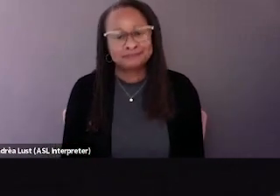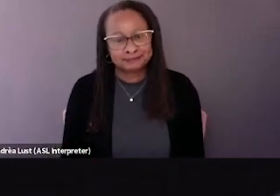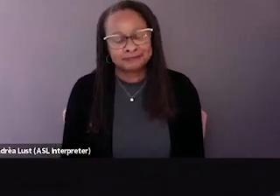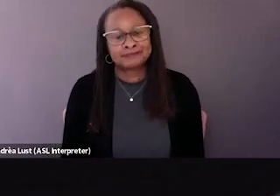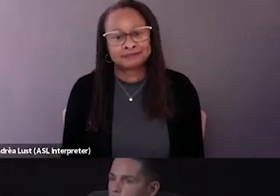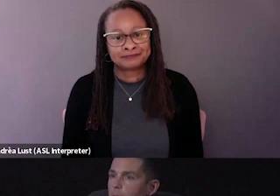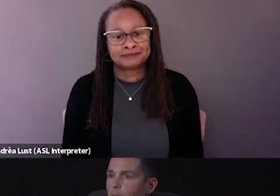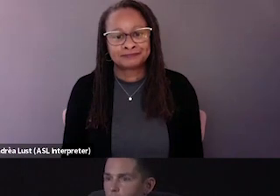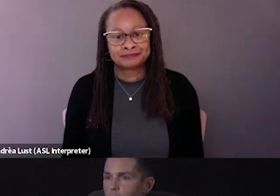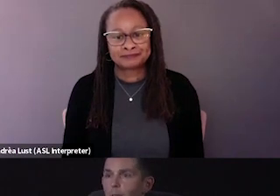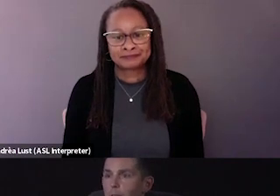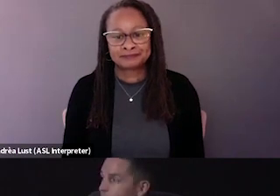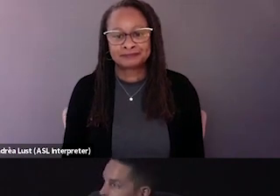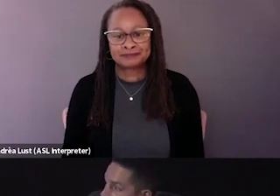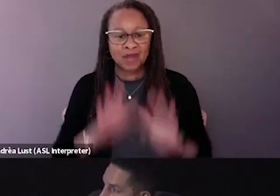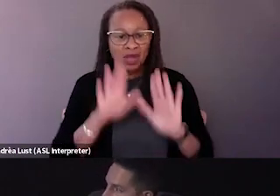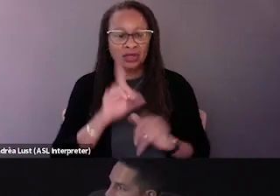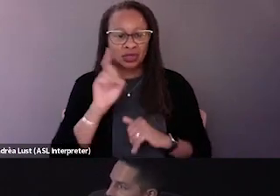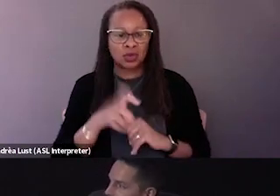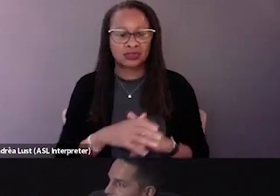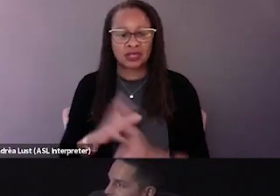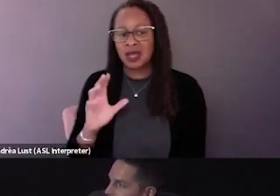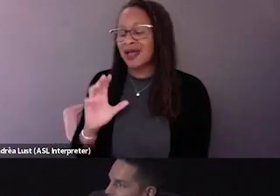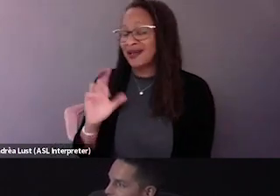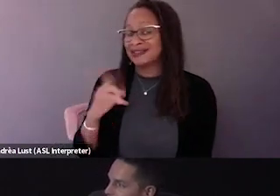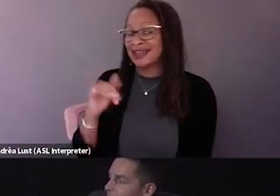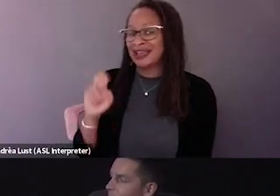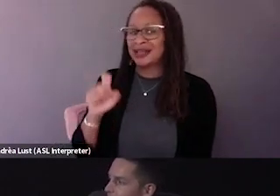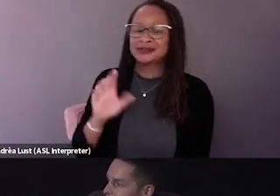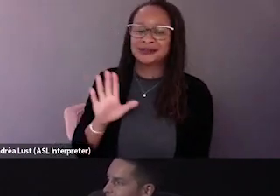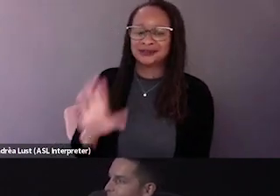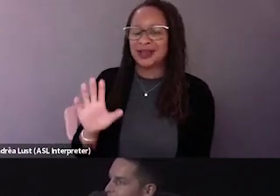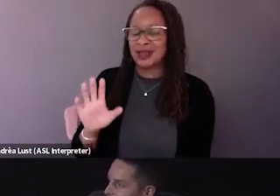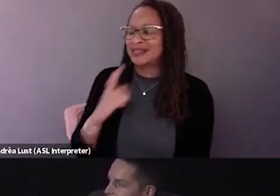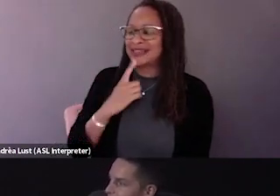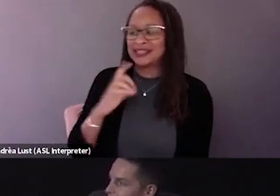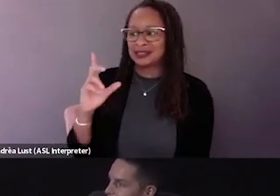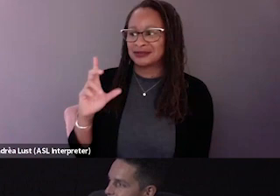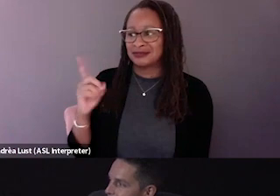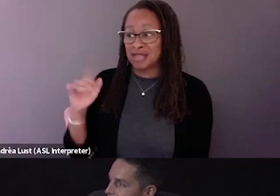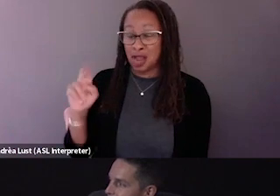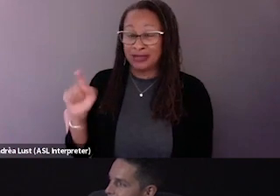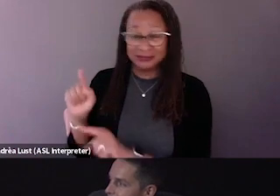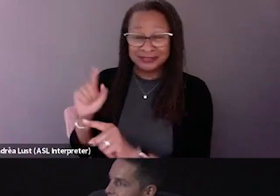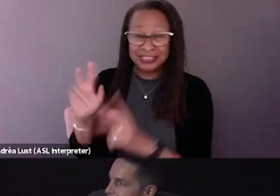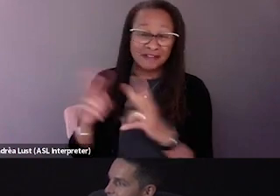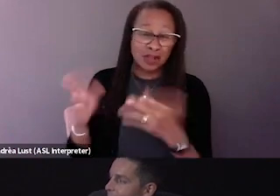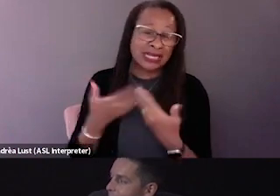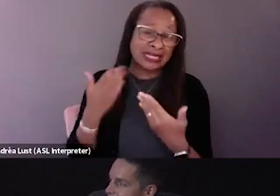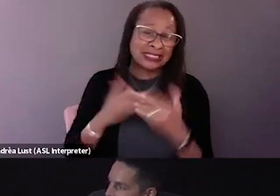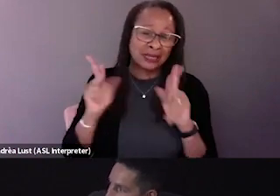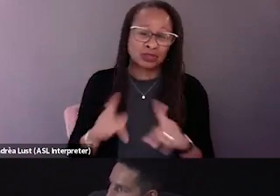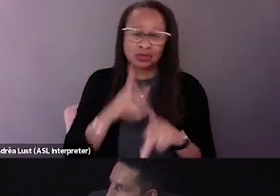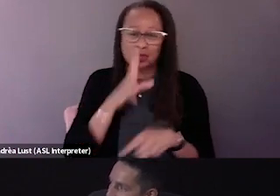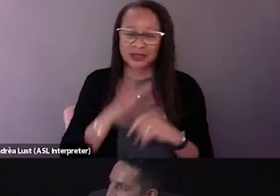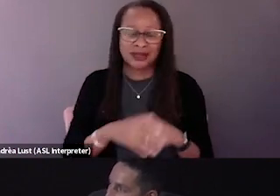them to be. Excellent question. You're also a pretty easygoing guy to talk to, so I would imagine, it just kind of flows. He got me